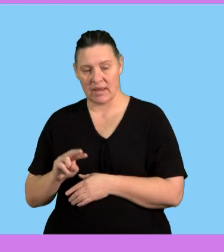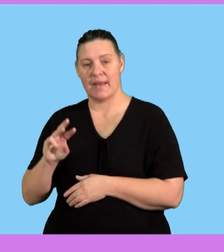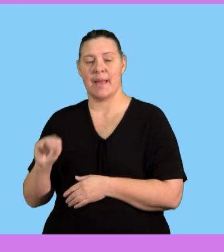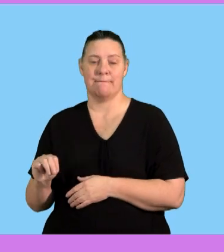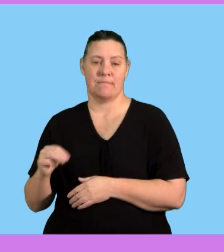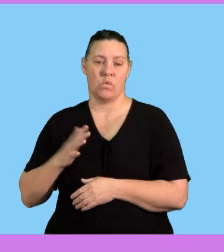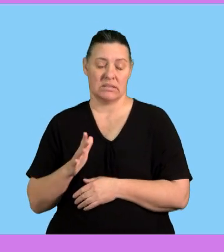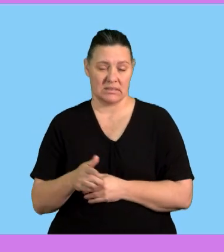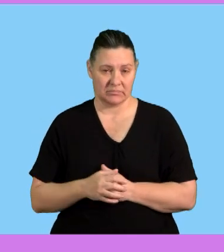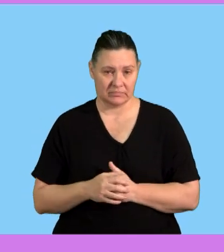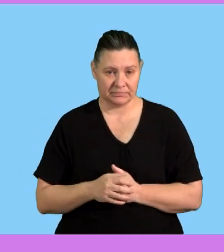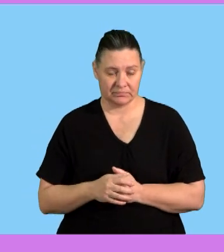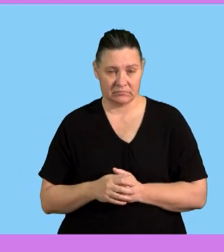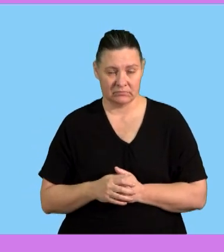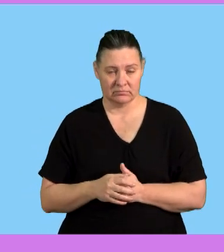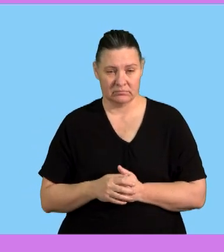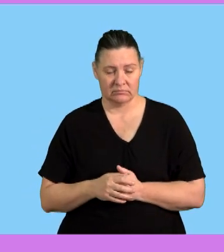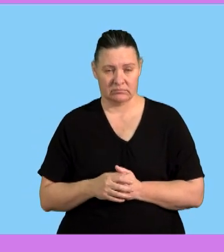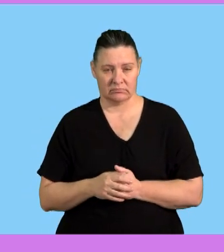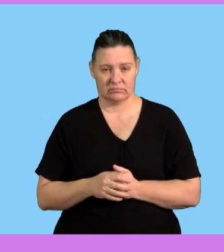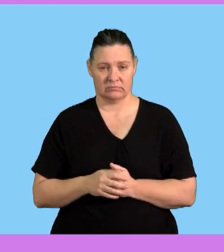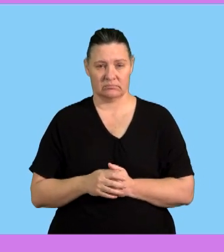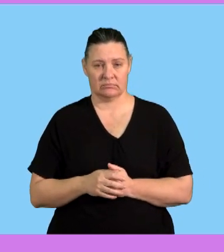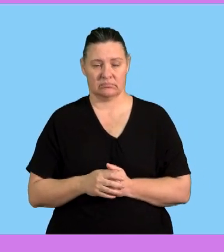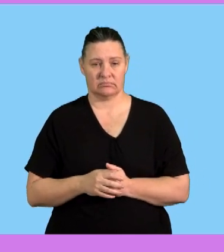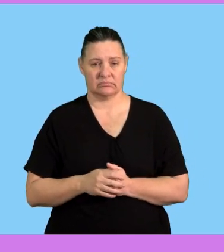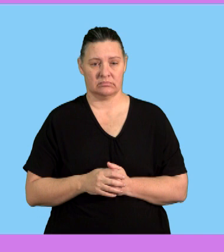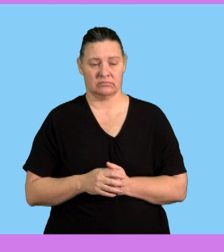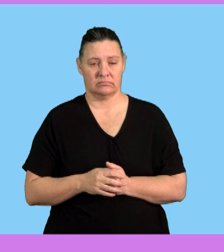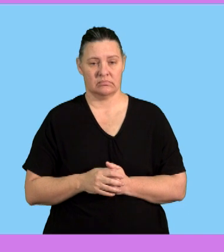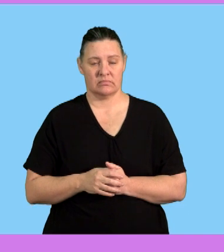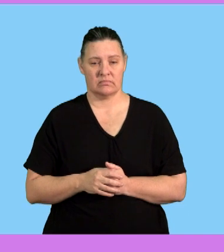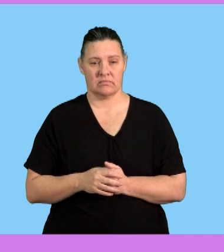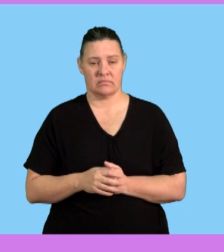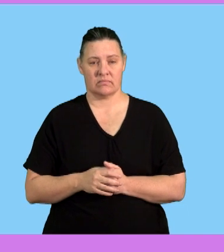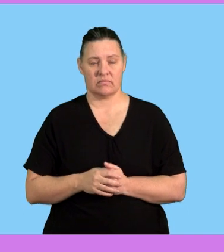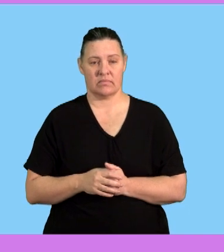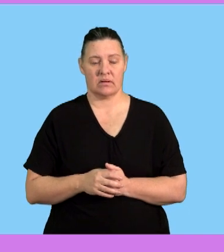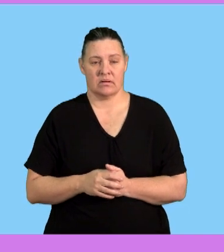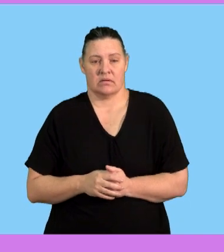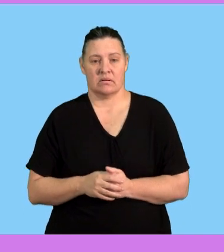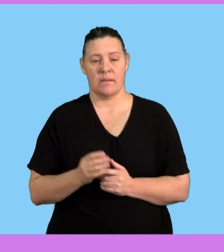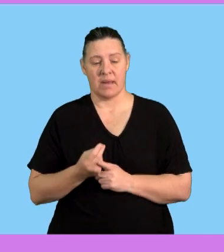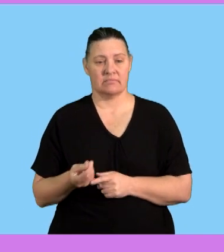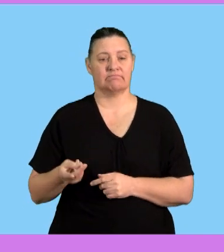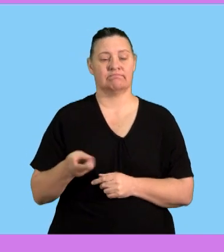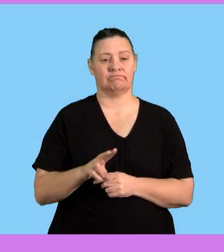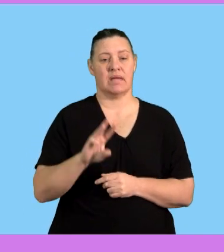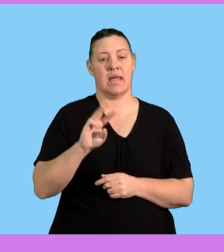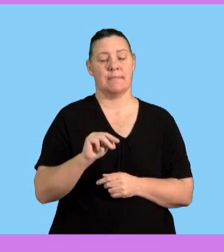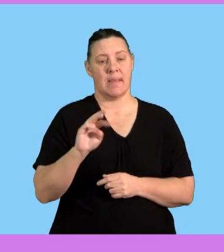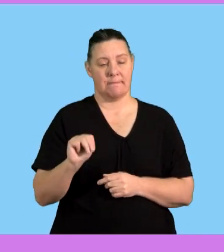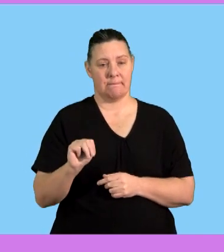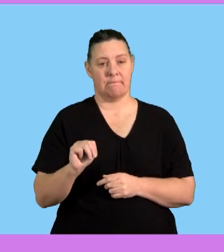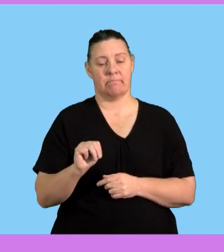question itself says, determine the actual height in meters. So therefore I must now convert from millimeters